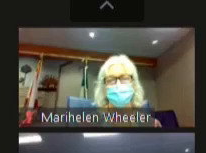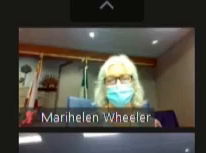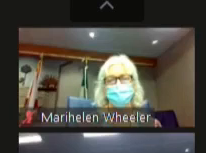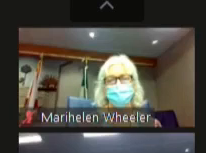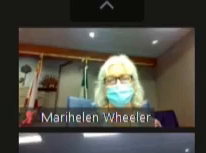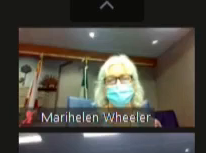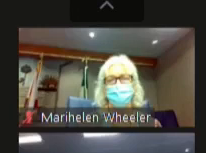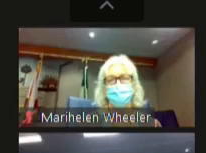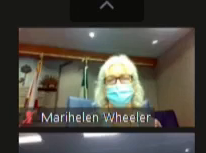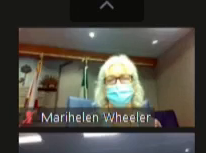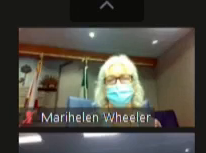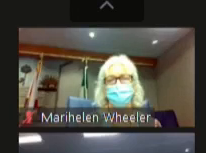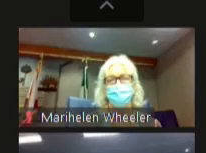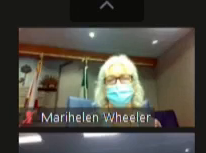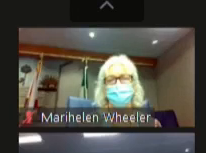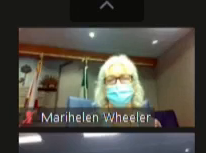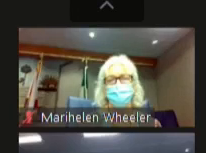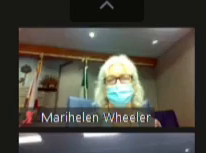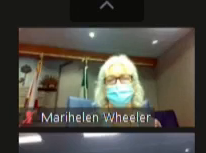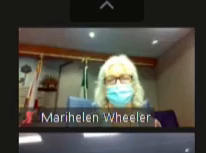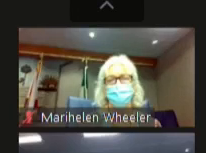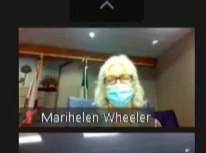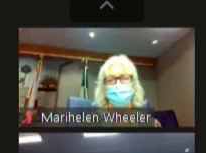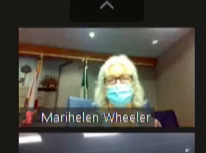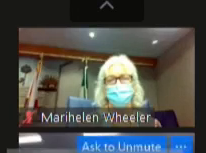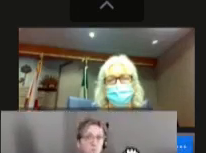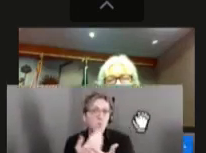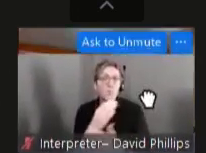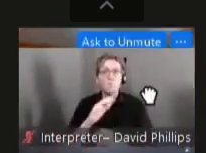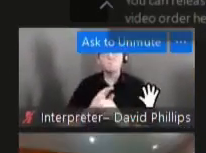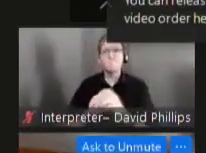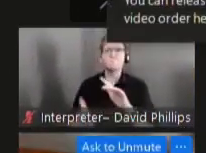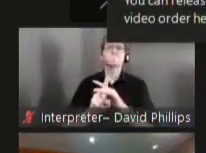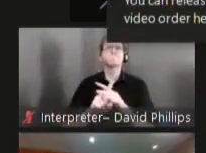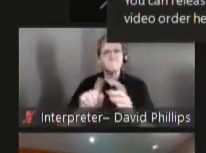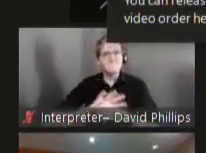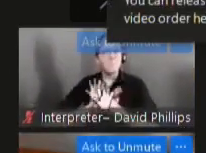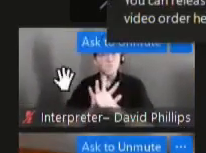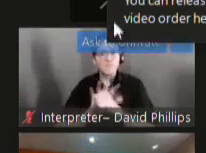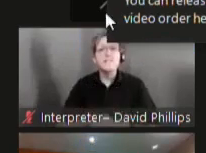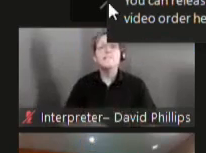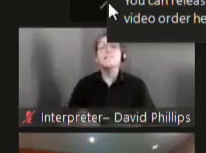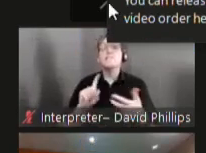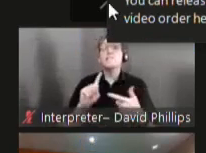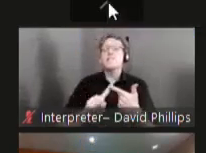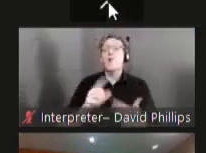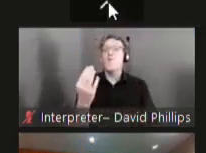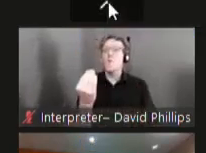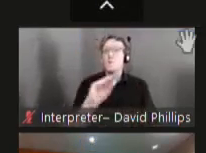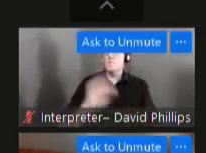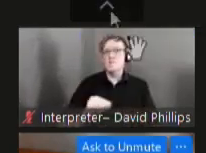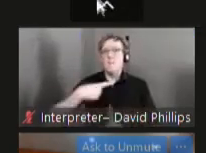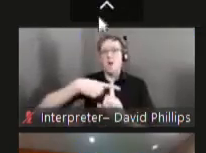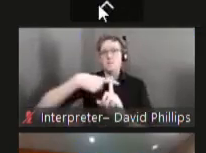we had about 1,400 new cases with just about 14.6% positivity, 519 cases per